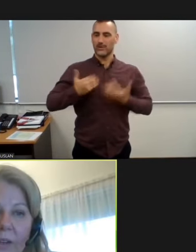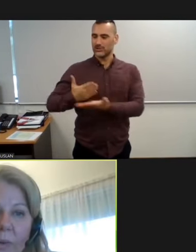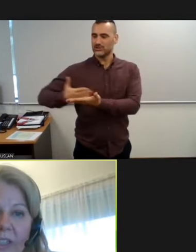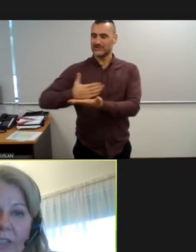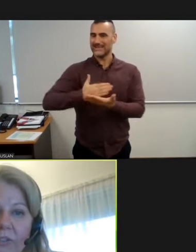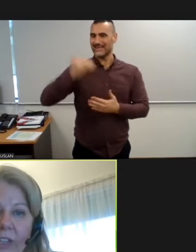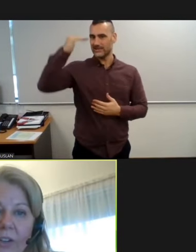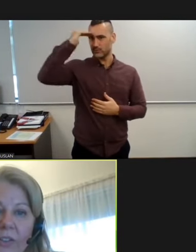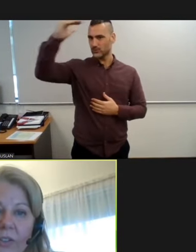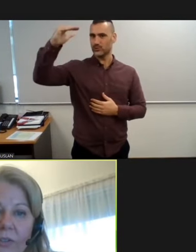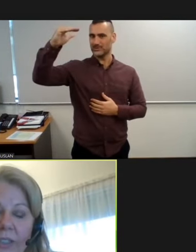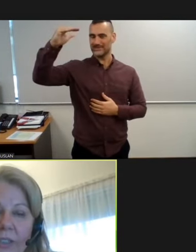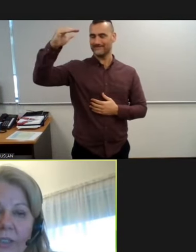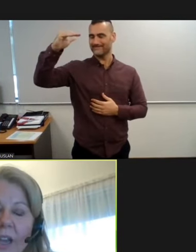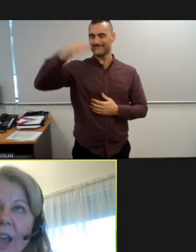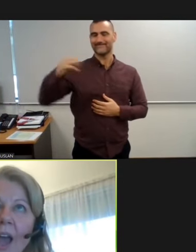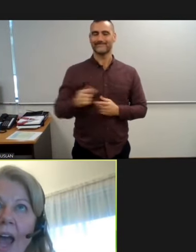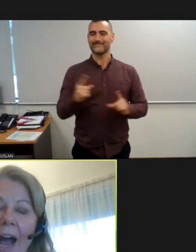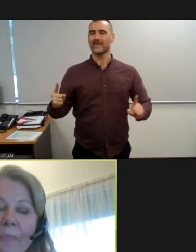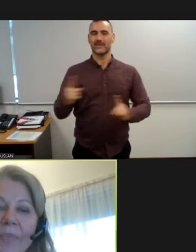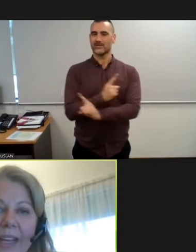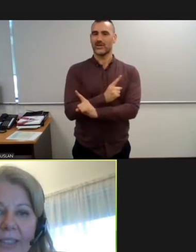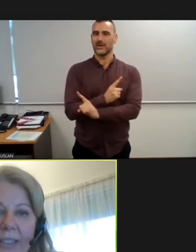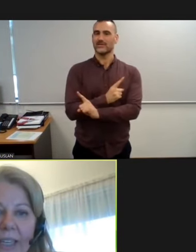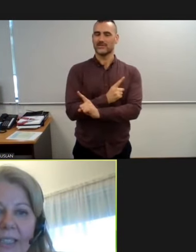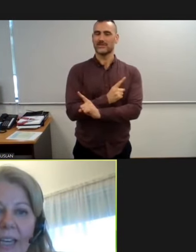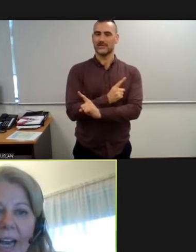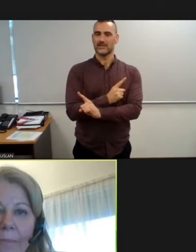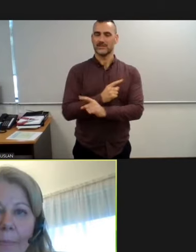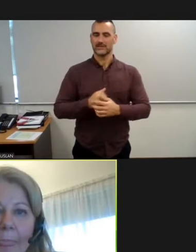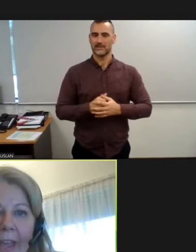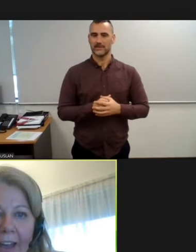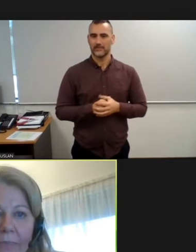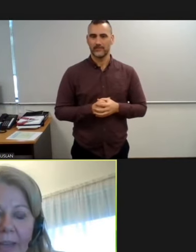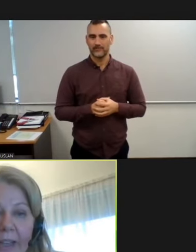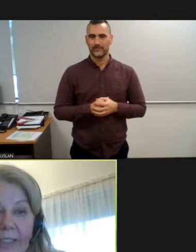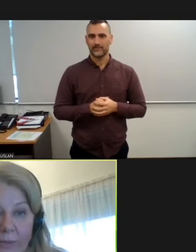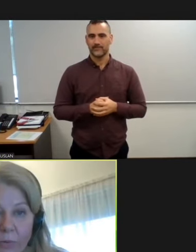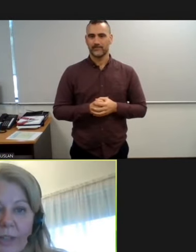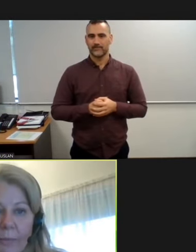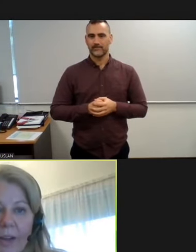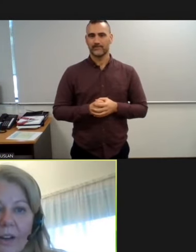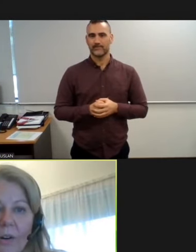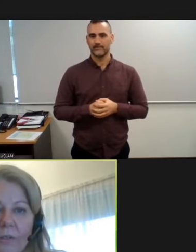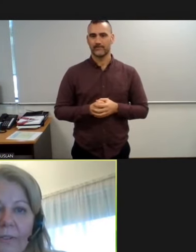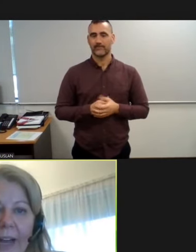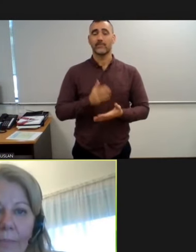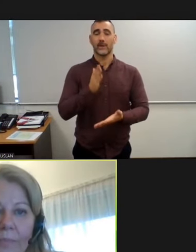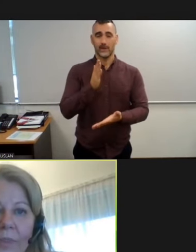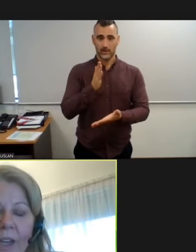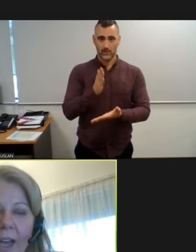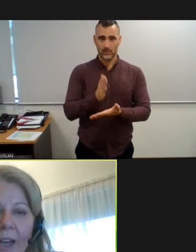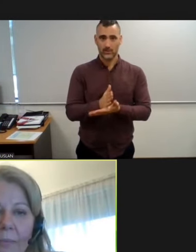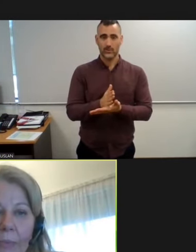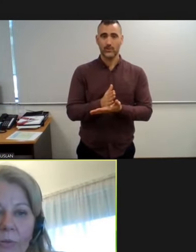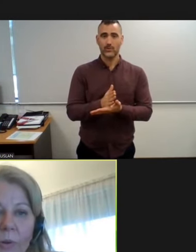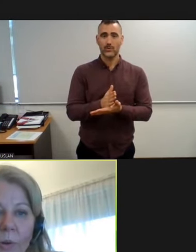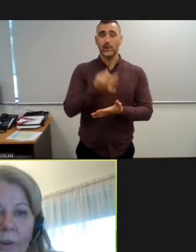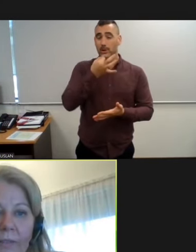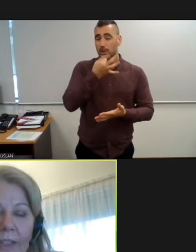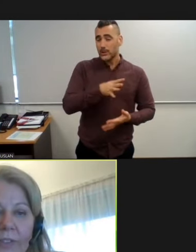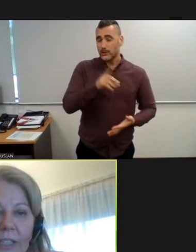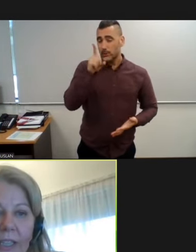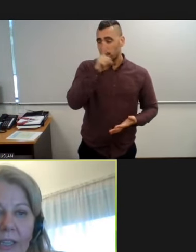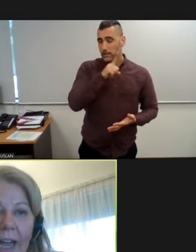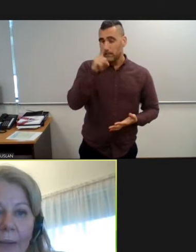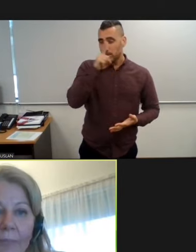that we're delivering those services. That said, there have been a small number of people who